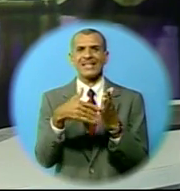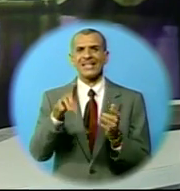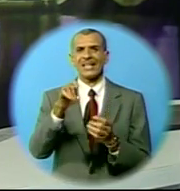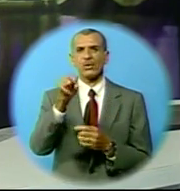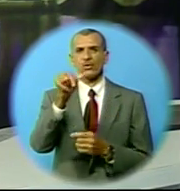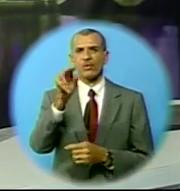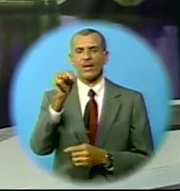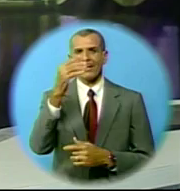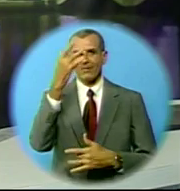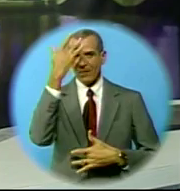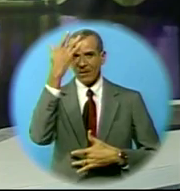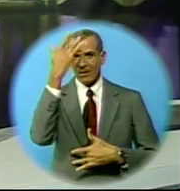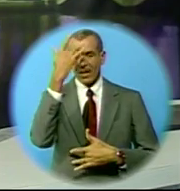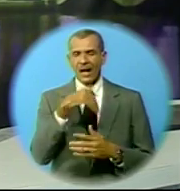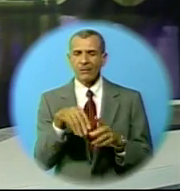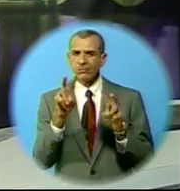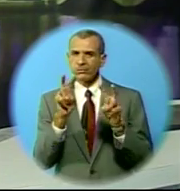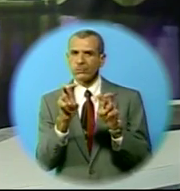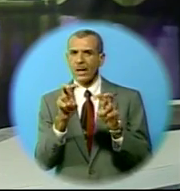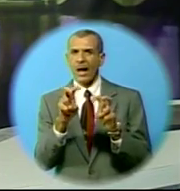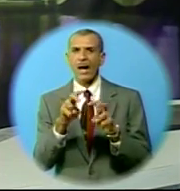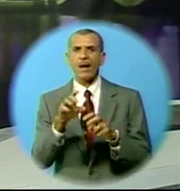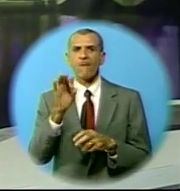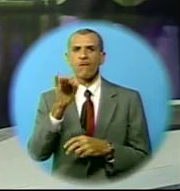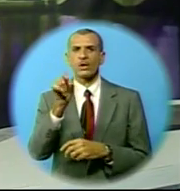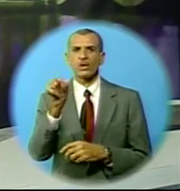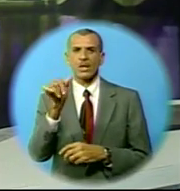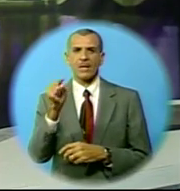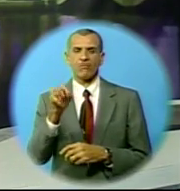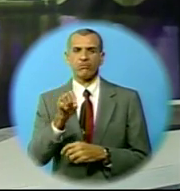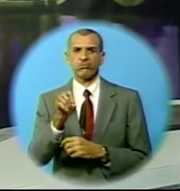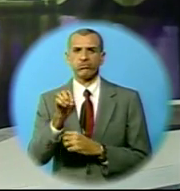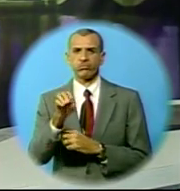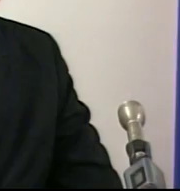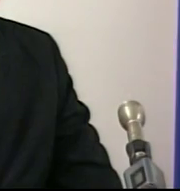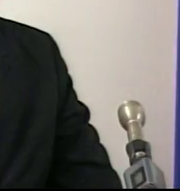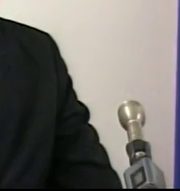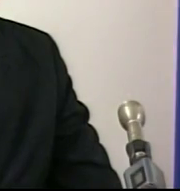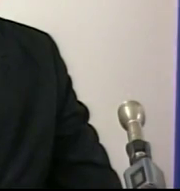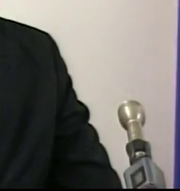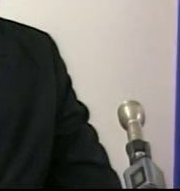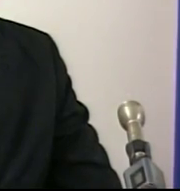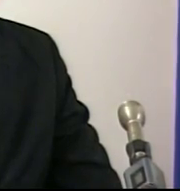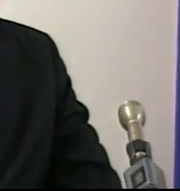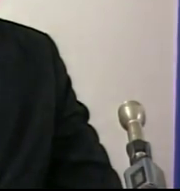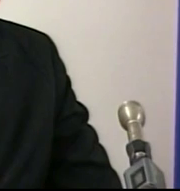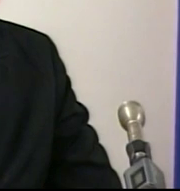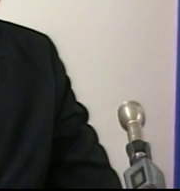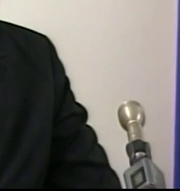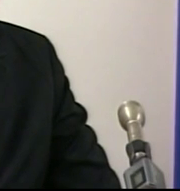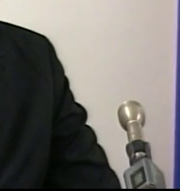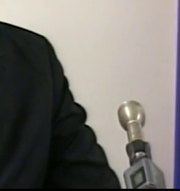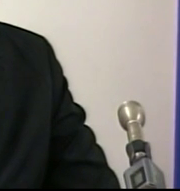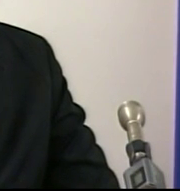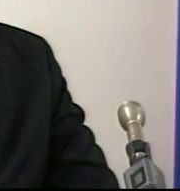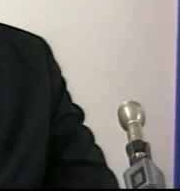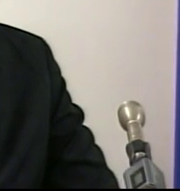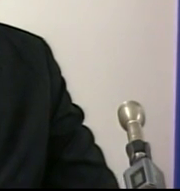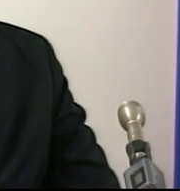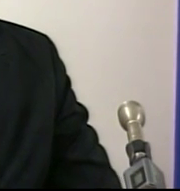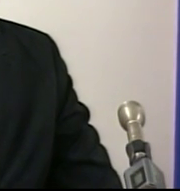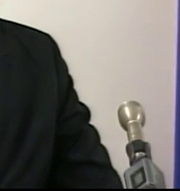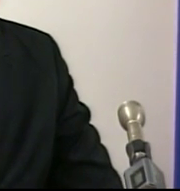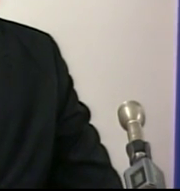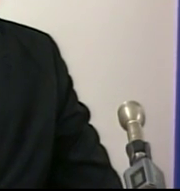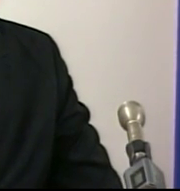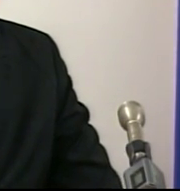dengue fever. This is credited to increased surveillance and fogging. So far this year we've had just over 100 cases